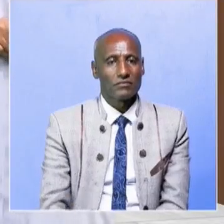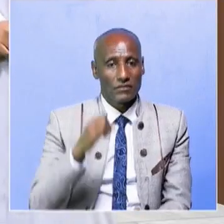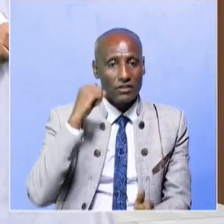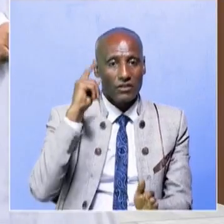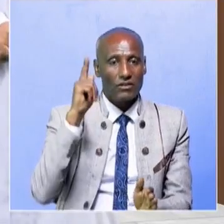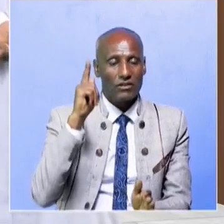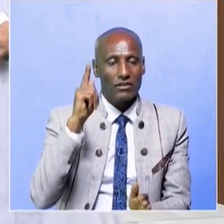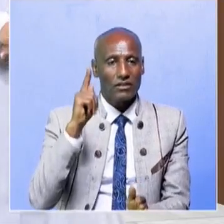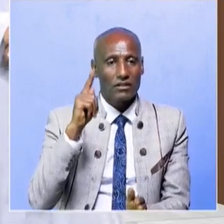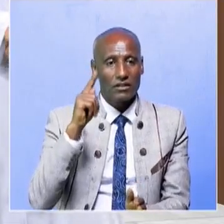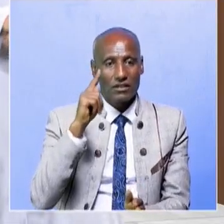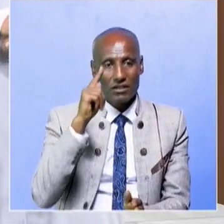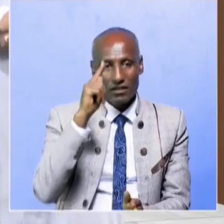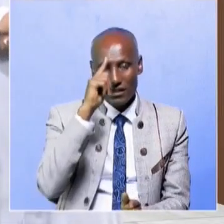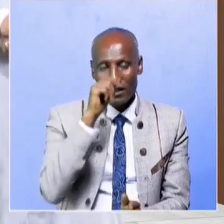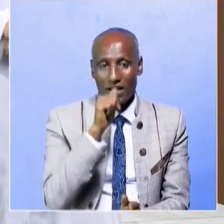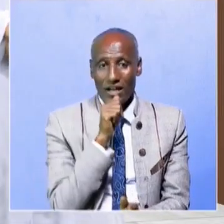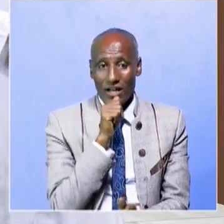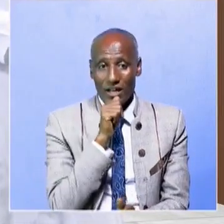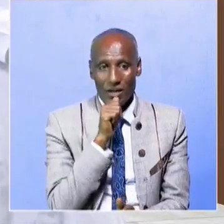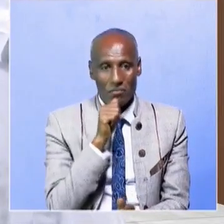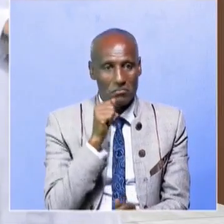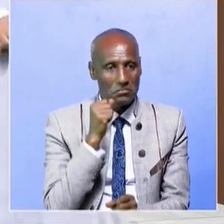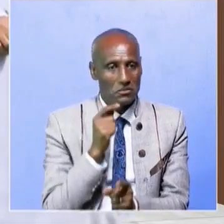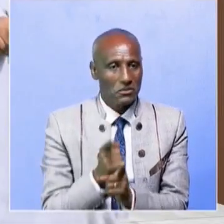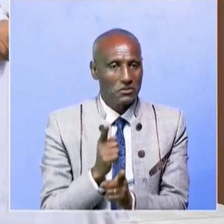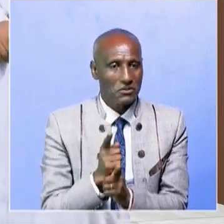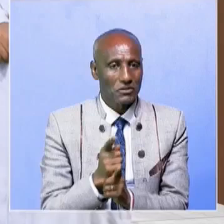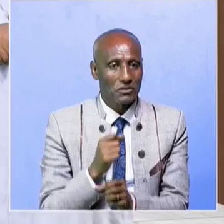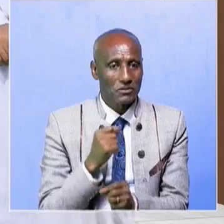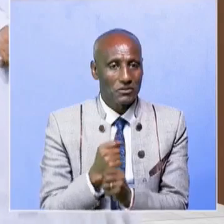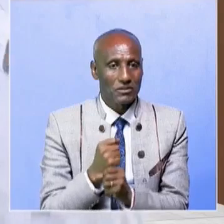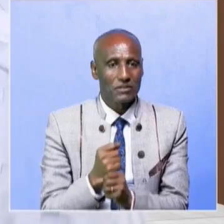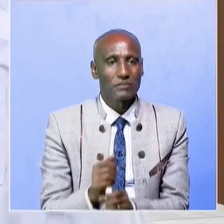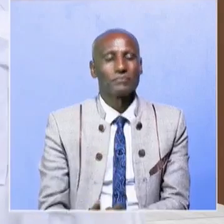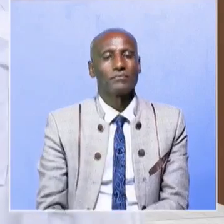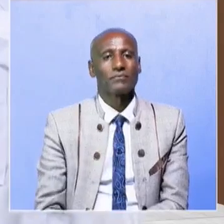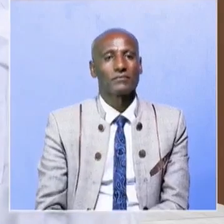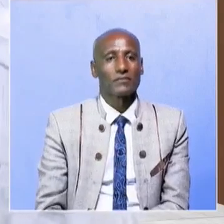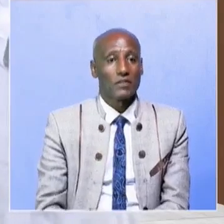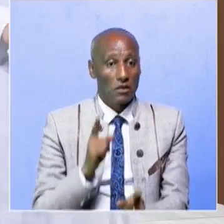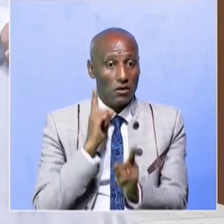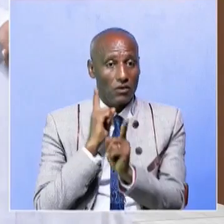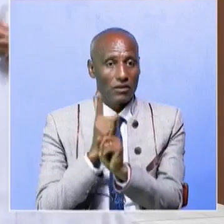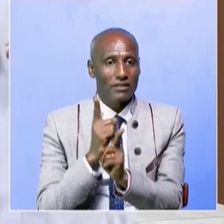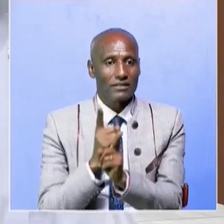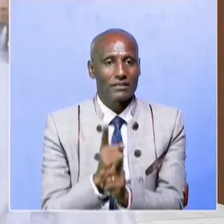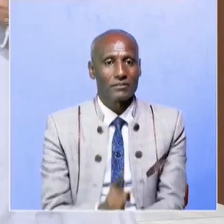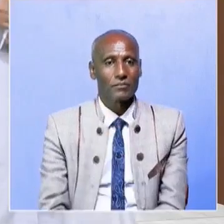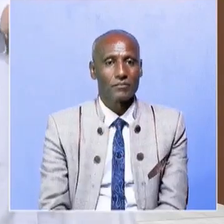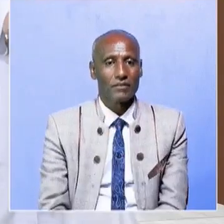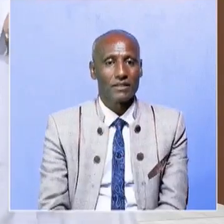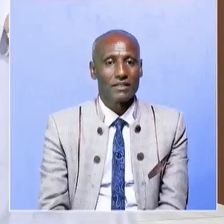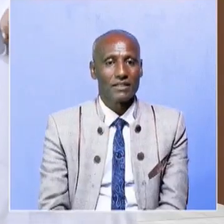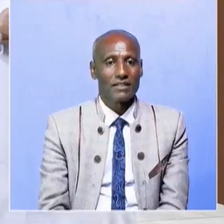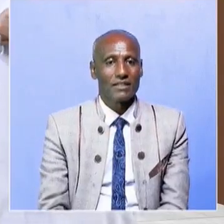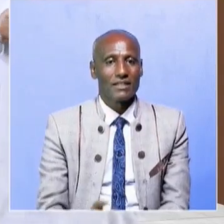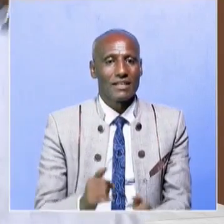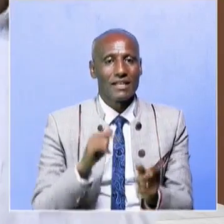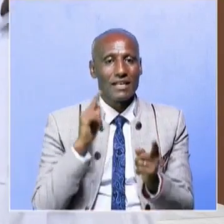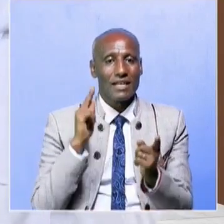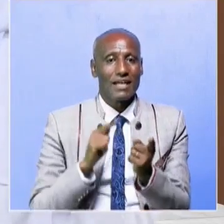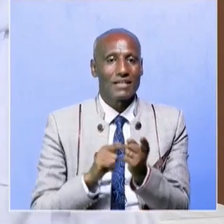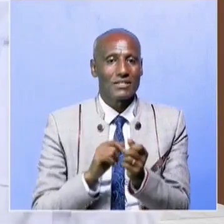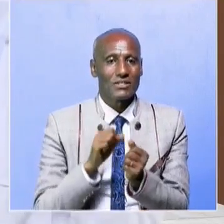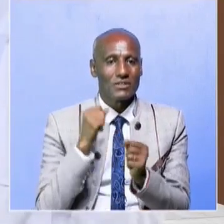Okay, I'm sure you have all tried your best to answer the questions correctly, and let's do them together. Let's see